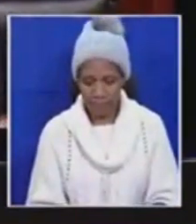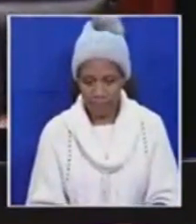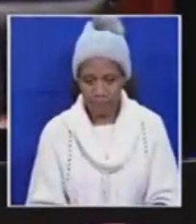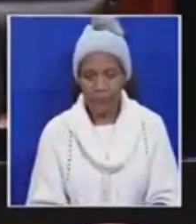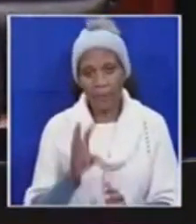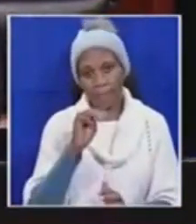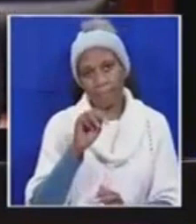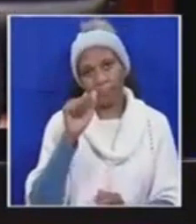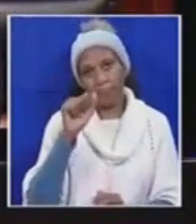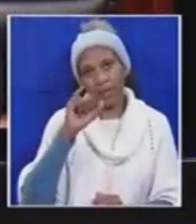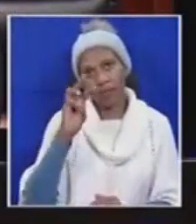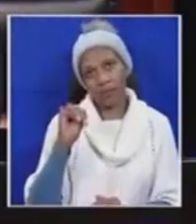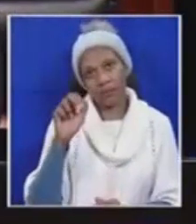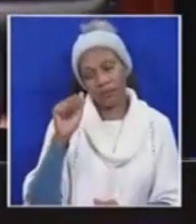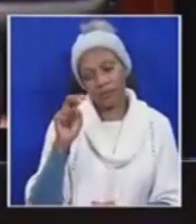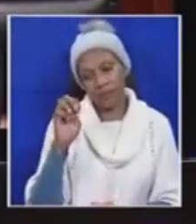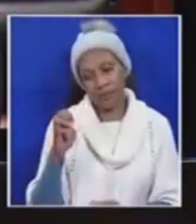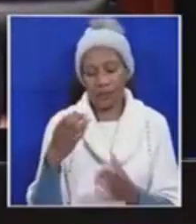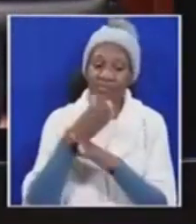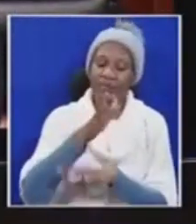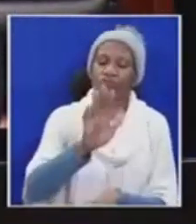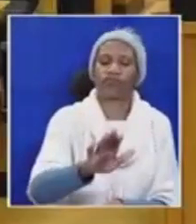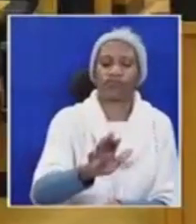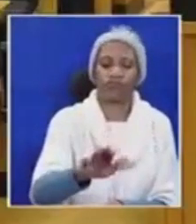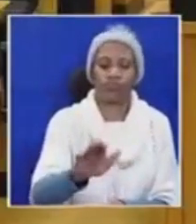Maimane owes order, the South Honourable African... Order, Honourable Deputy Minister.